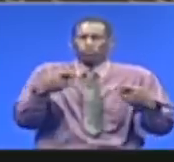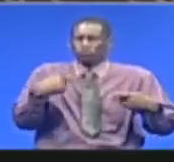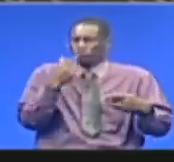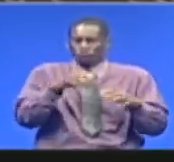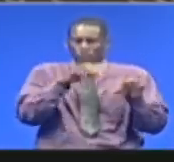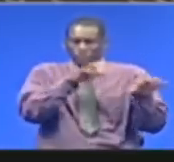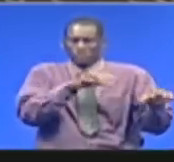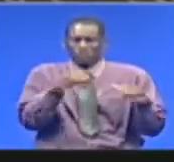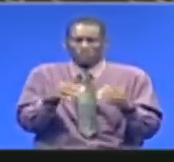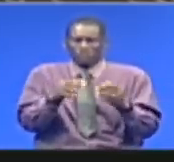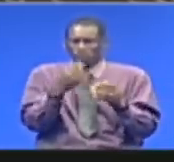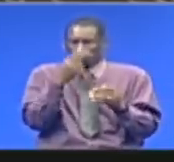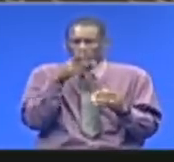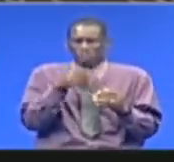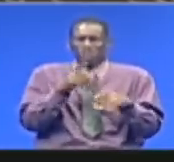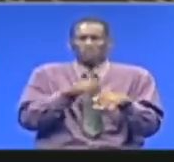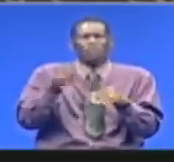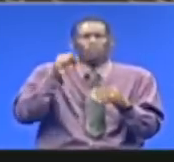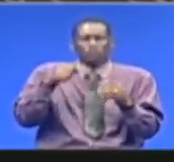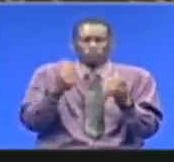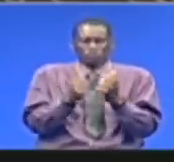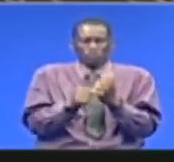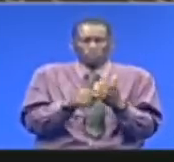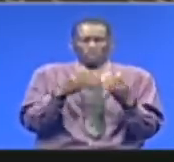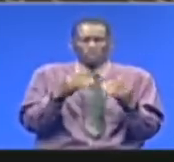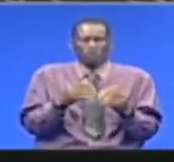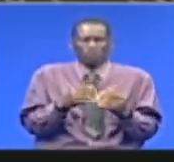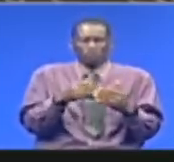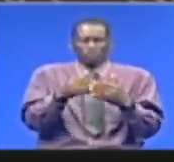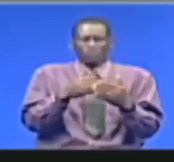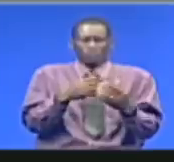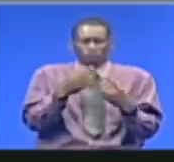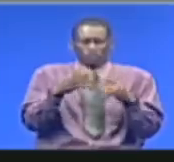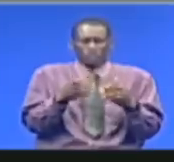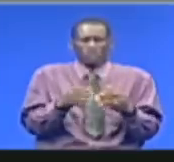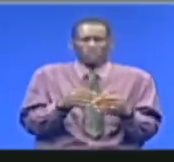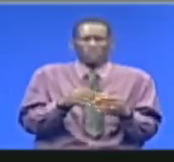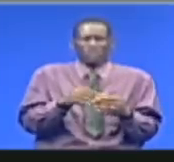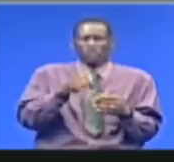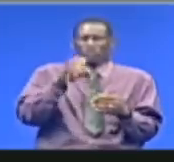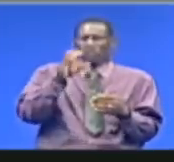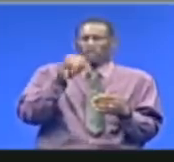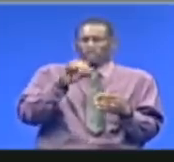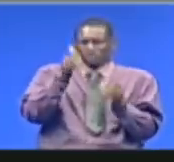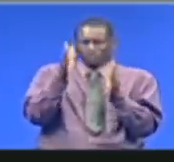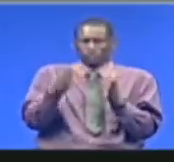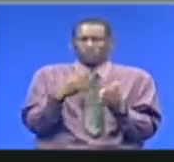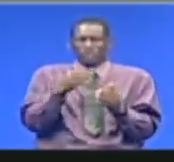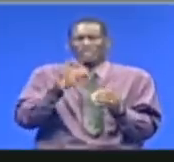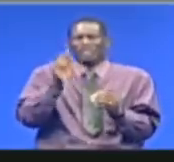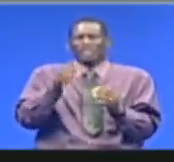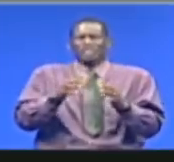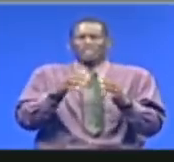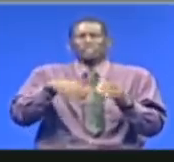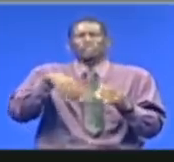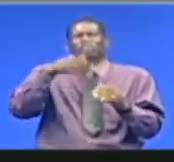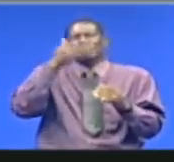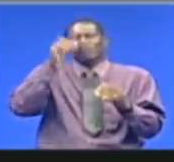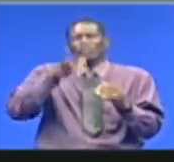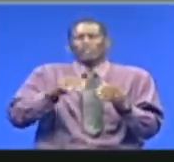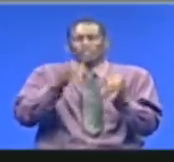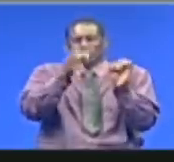it during the political divide. But before that, Jackson, you can bring up my screen here. Justice O'Toole says, Kenya is bigger than individual. We want Kenya